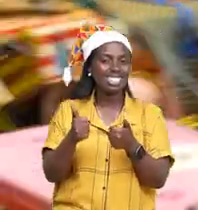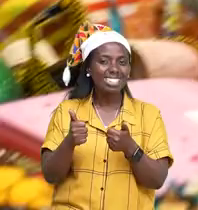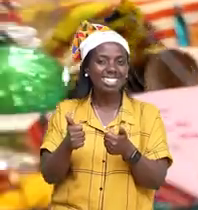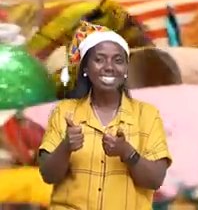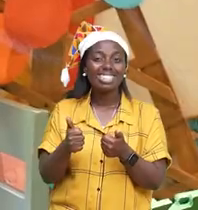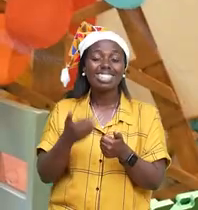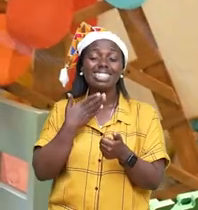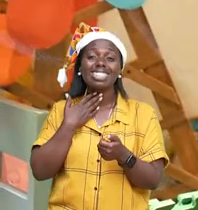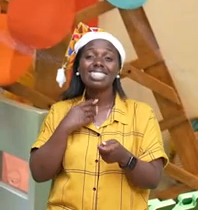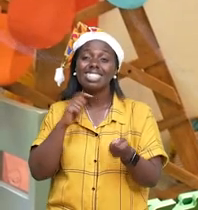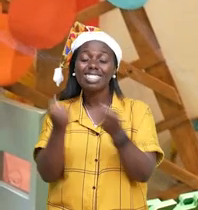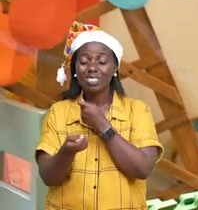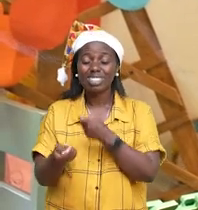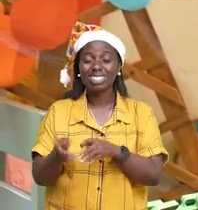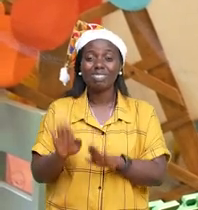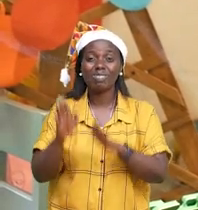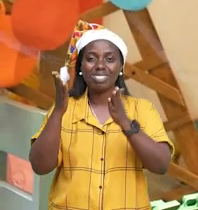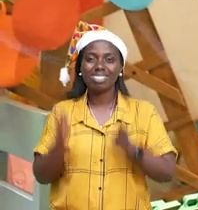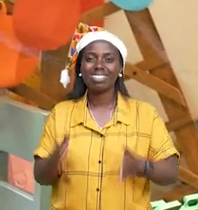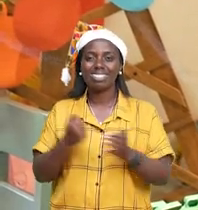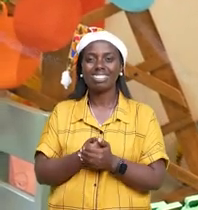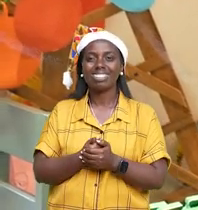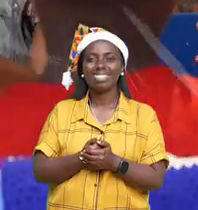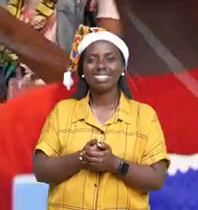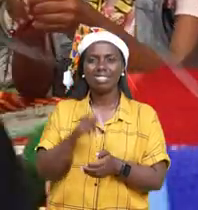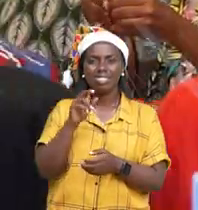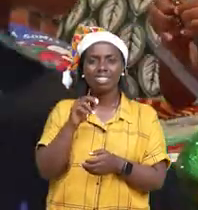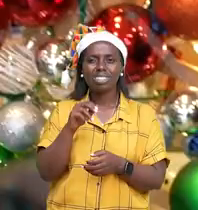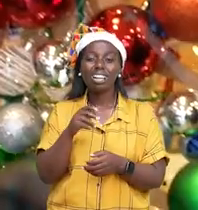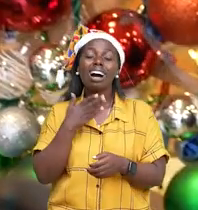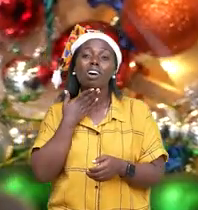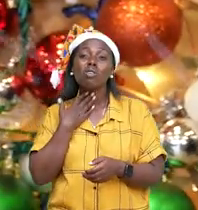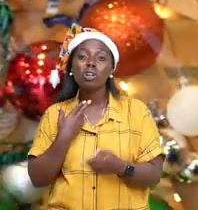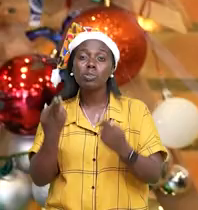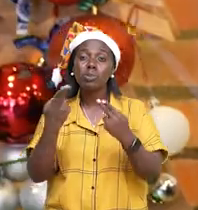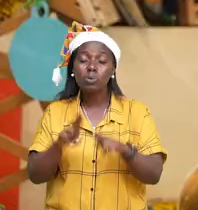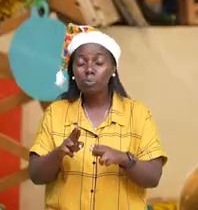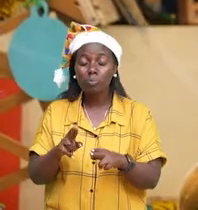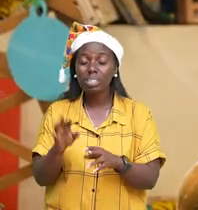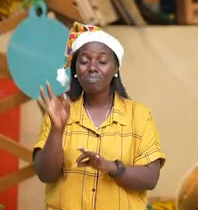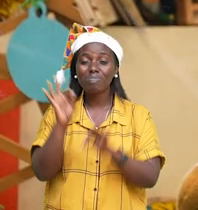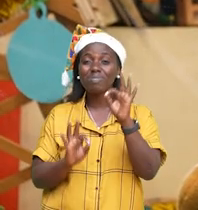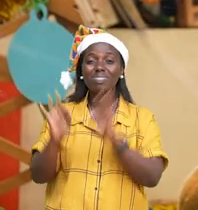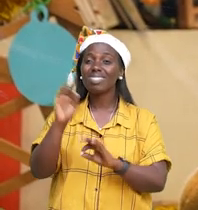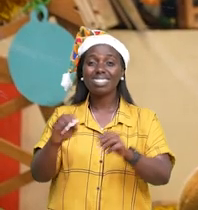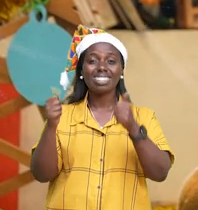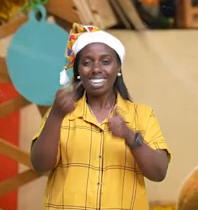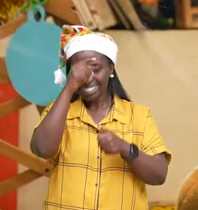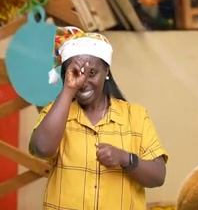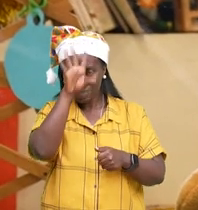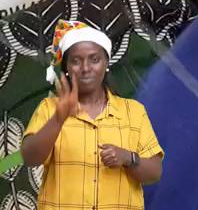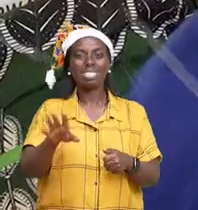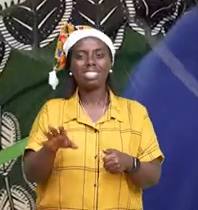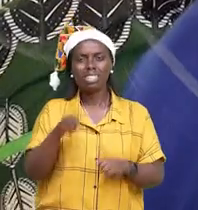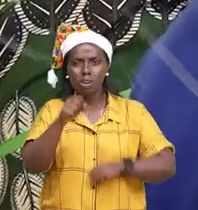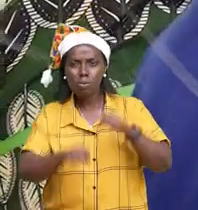Janti? Design. Wow. Uh-huh. No. Teta? I want to be a cyclist. Wow, that's